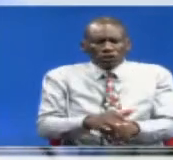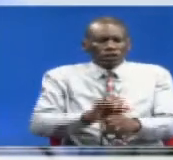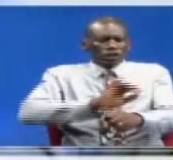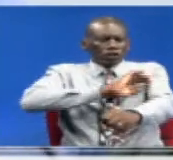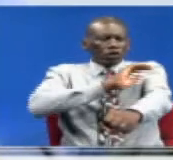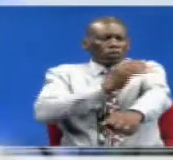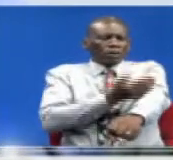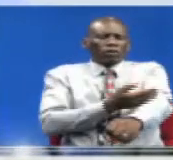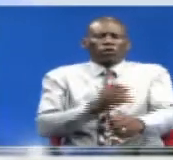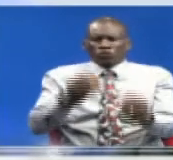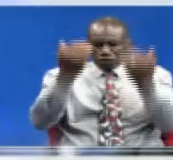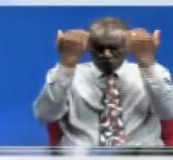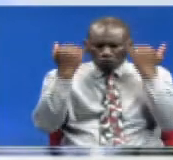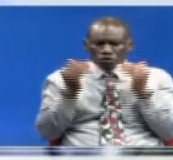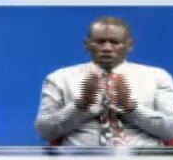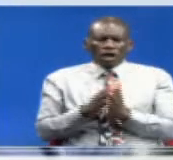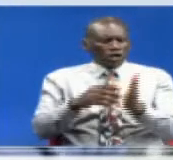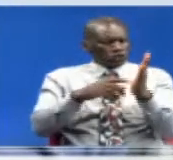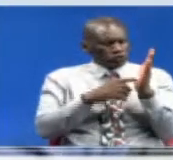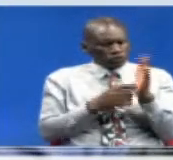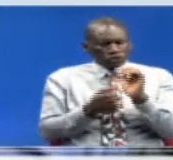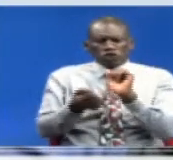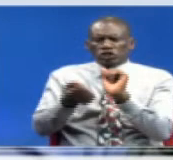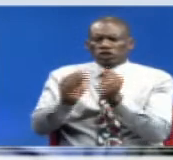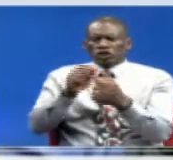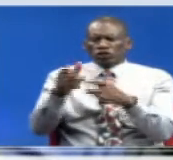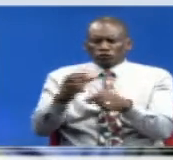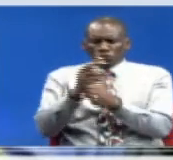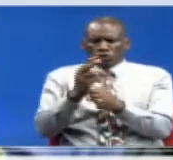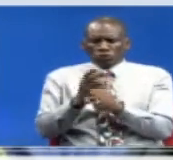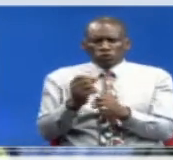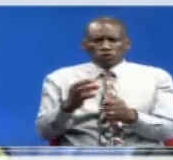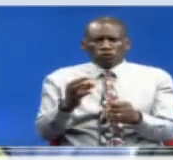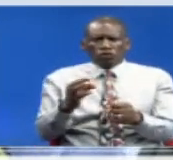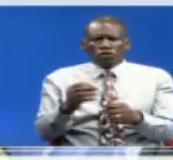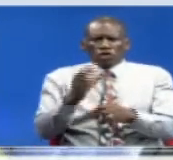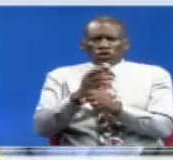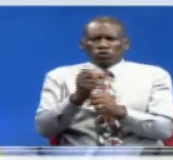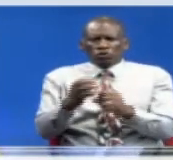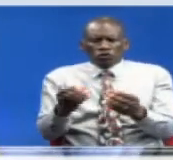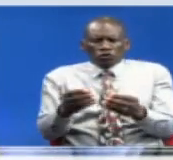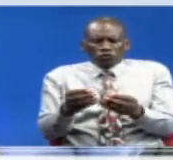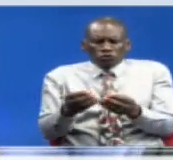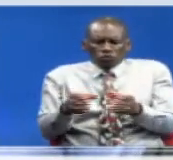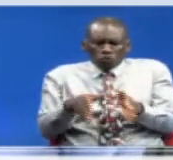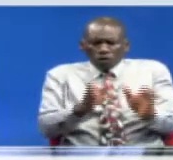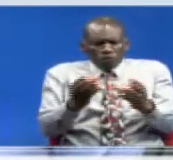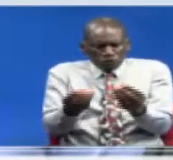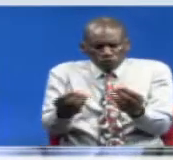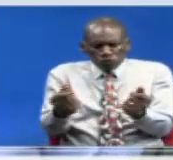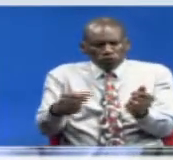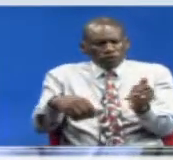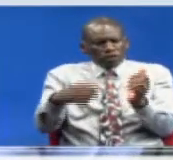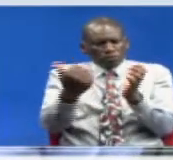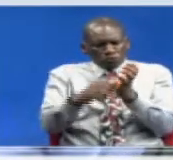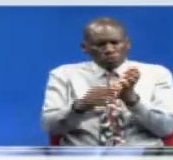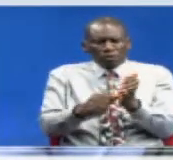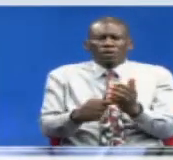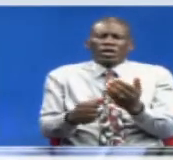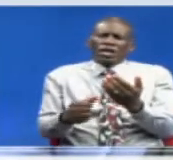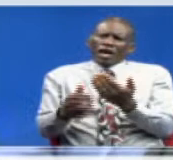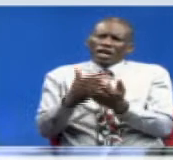signal a departure from use of legitimate dispute resolution mechanisms in favor of abrogation